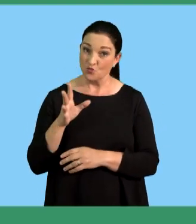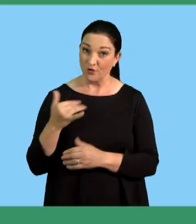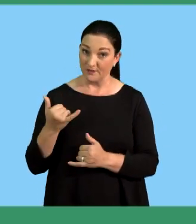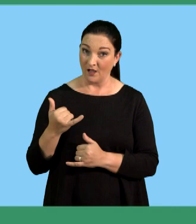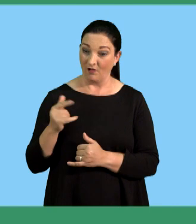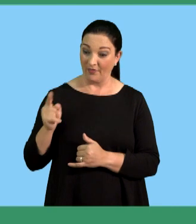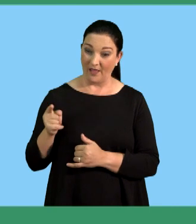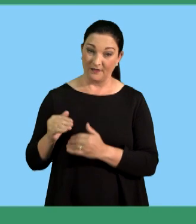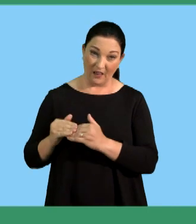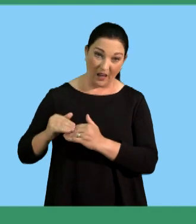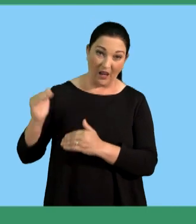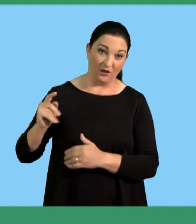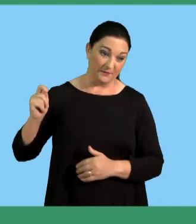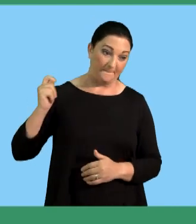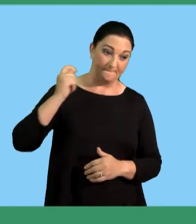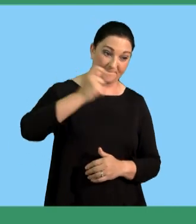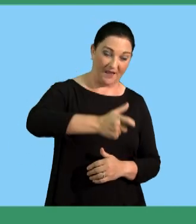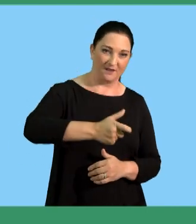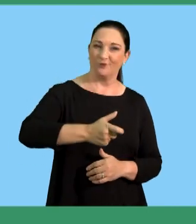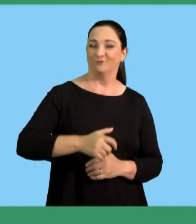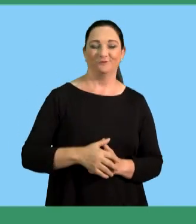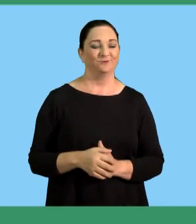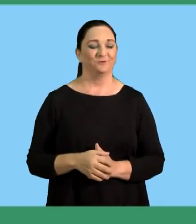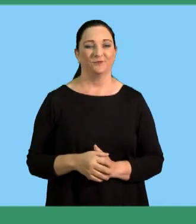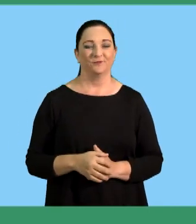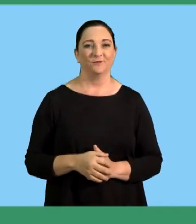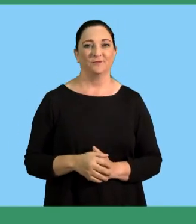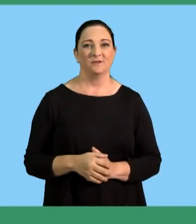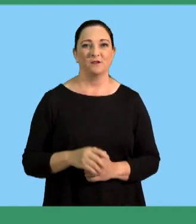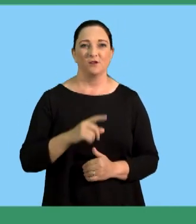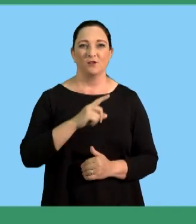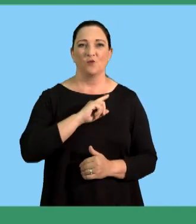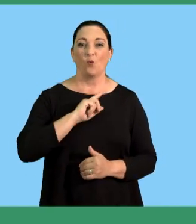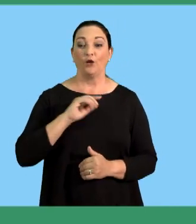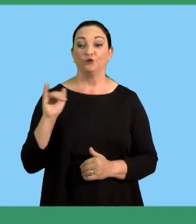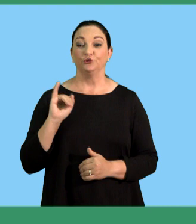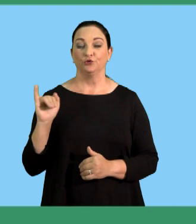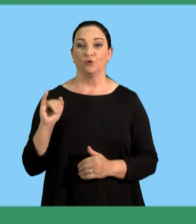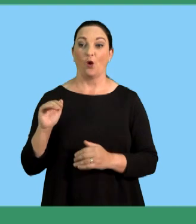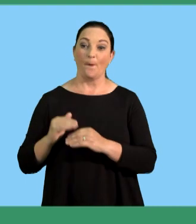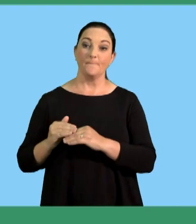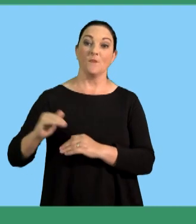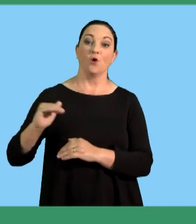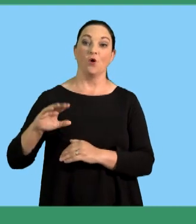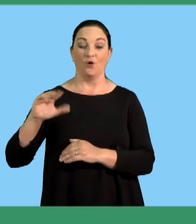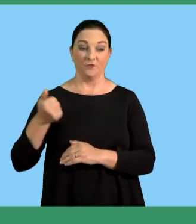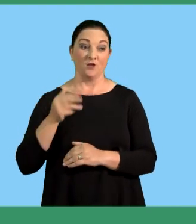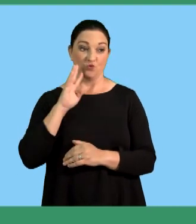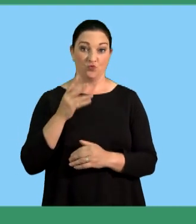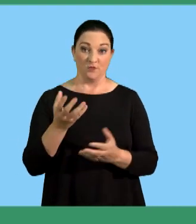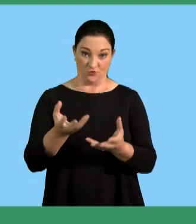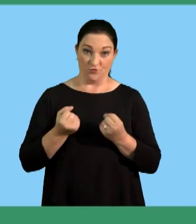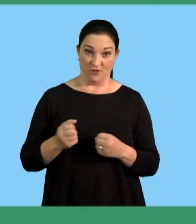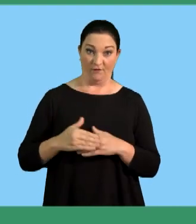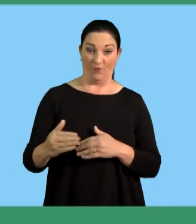will receive a payout larger, because they may want to use the idea that insurance is more, therefore we are going to receive more